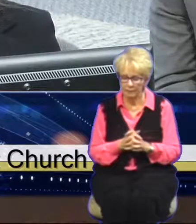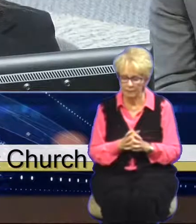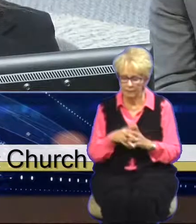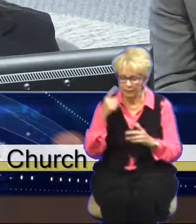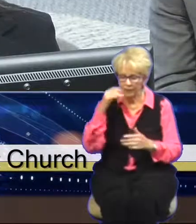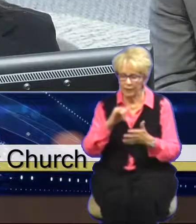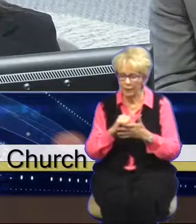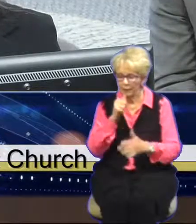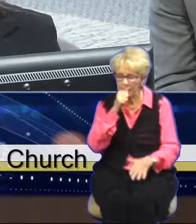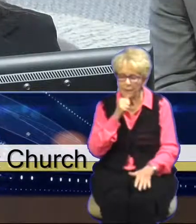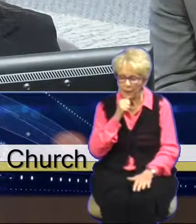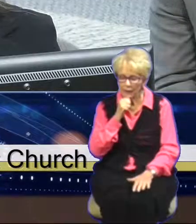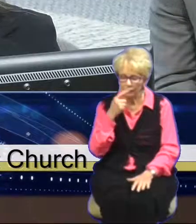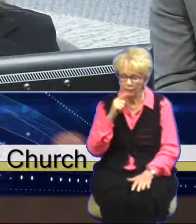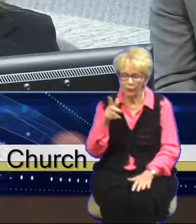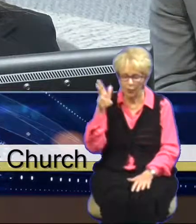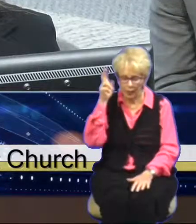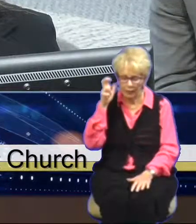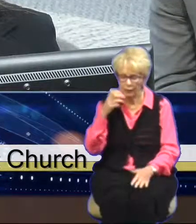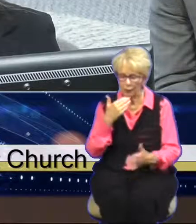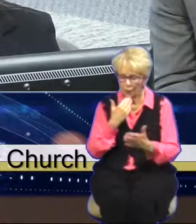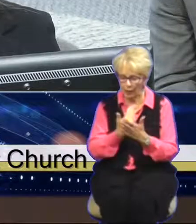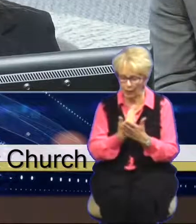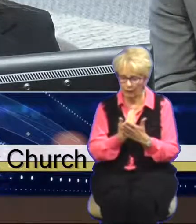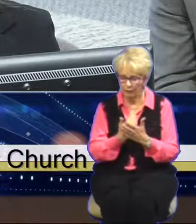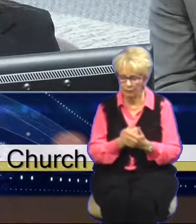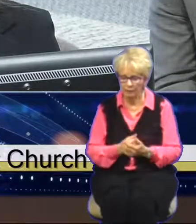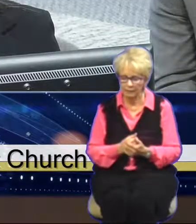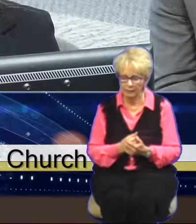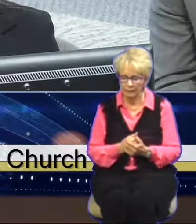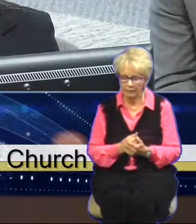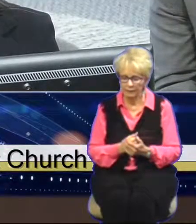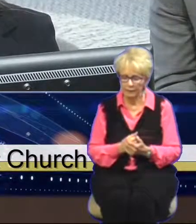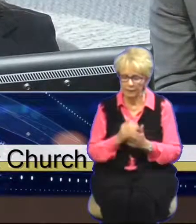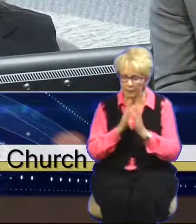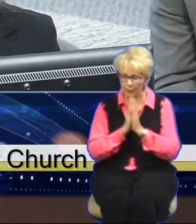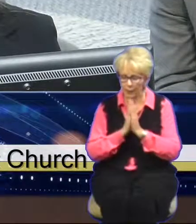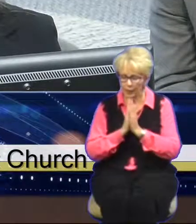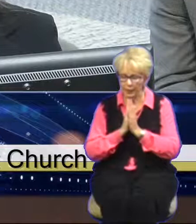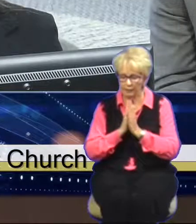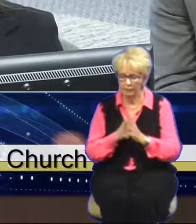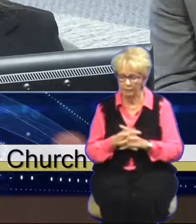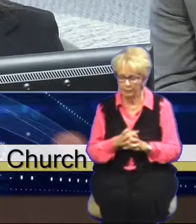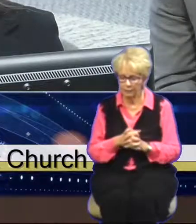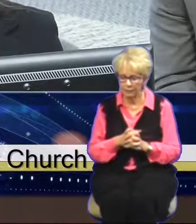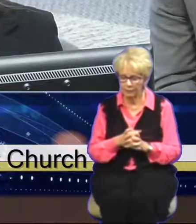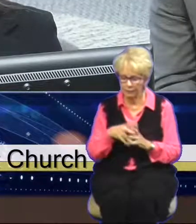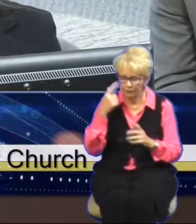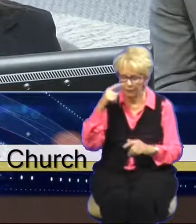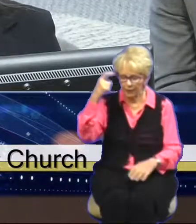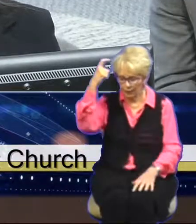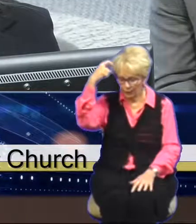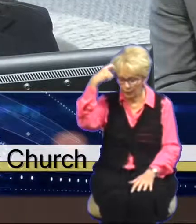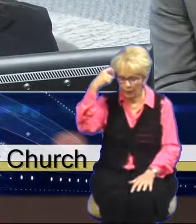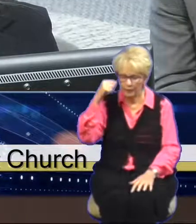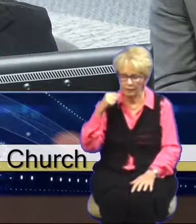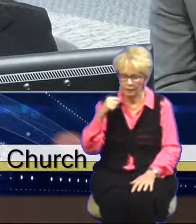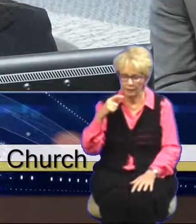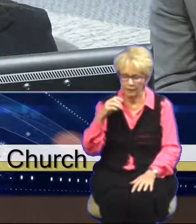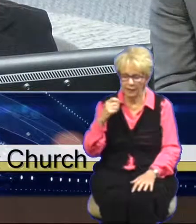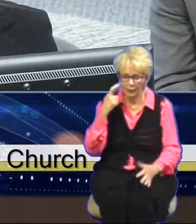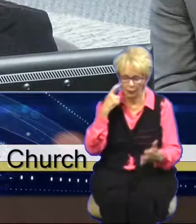For patience to listen well, we pray. For wisdom